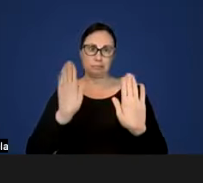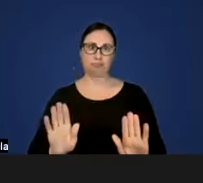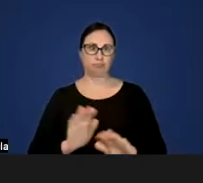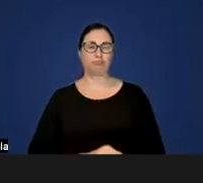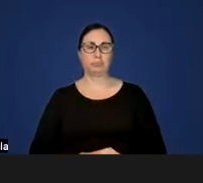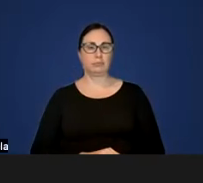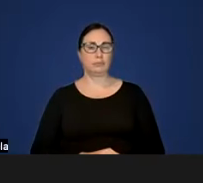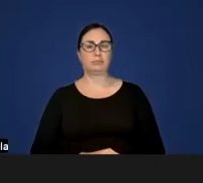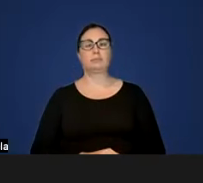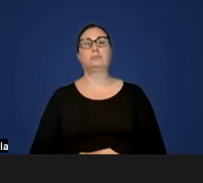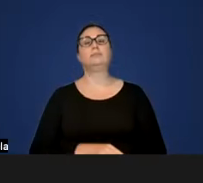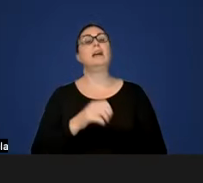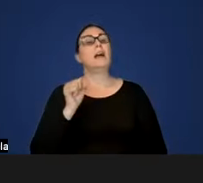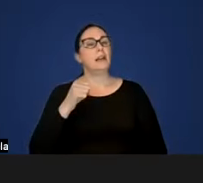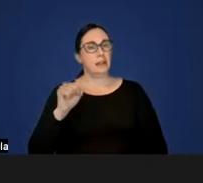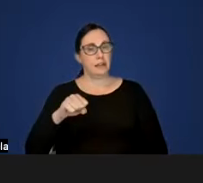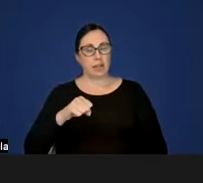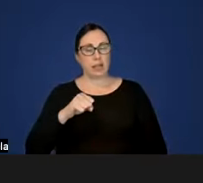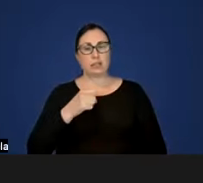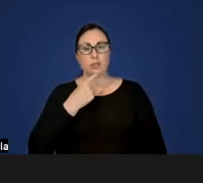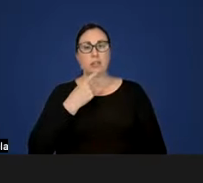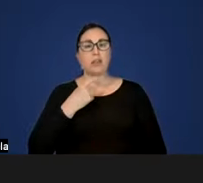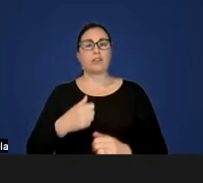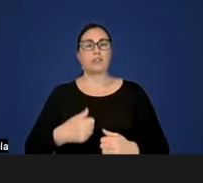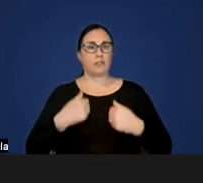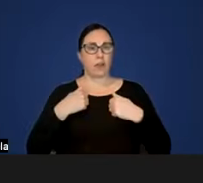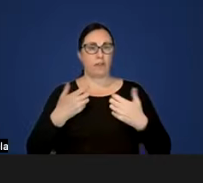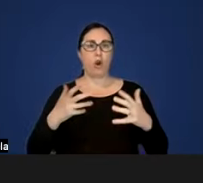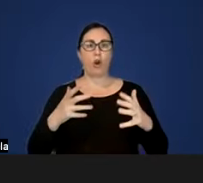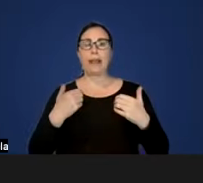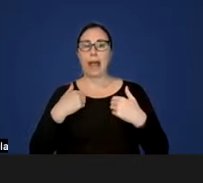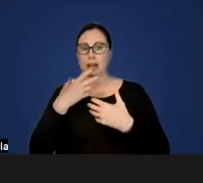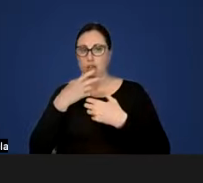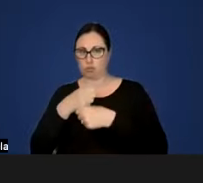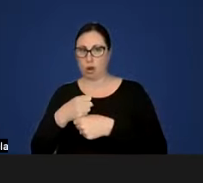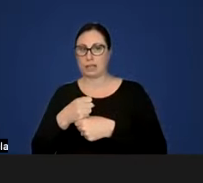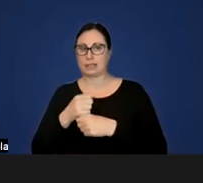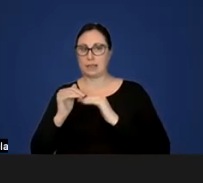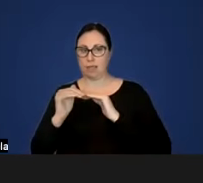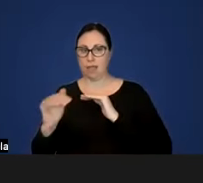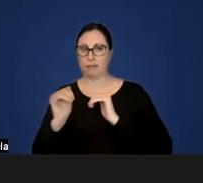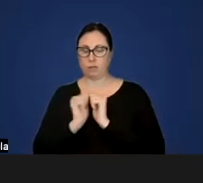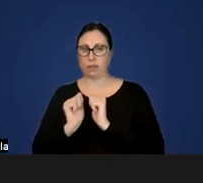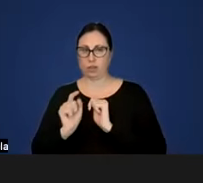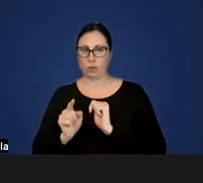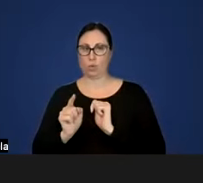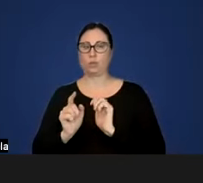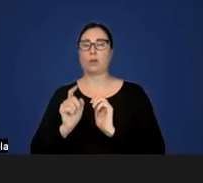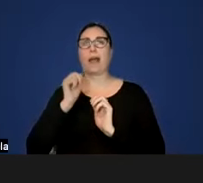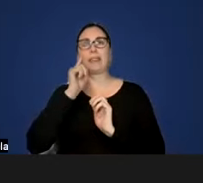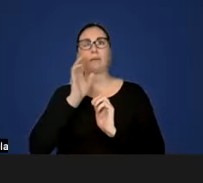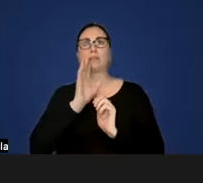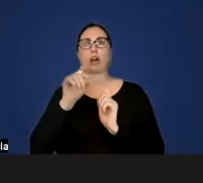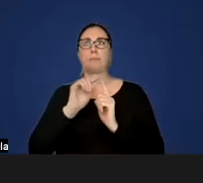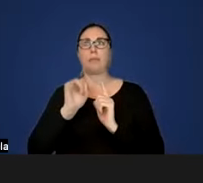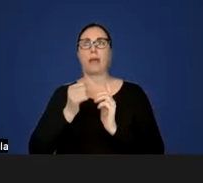And yes, you referred to the survivor already having a trust level with you. That is essential. I think we talked about that last week. I'm sure you've heard